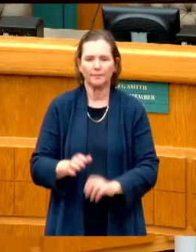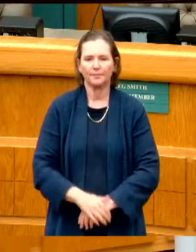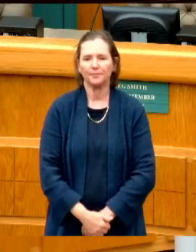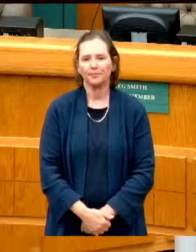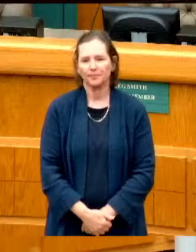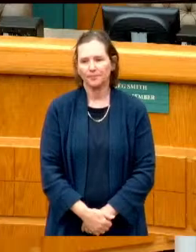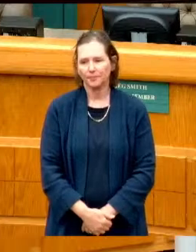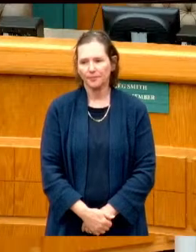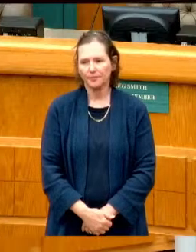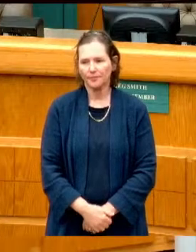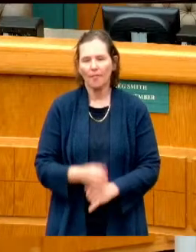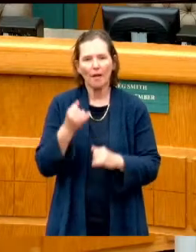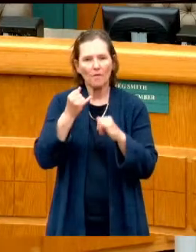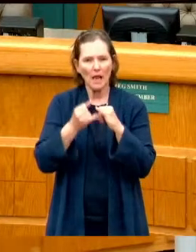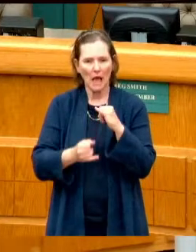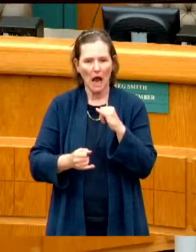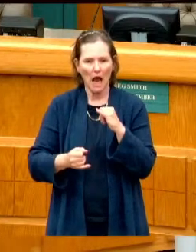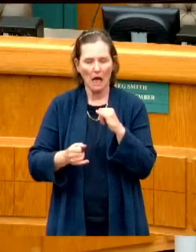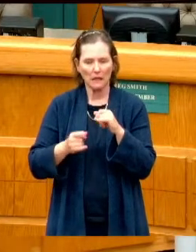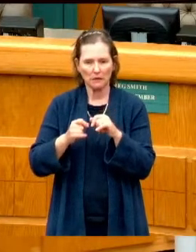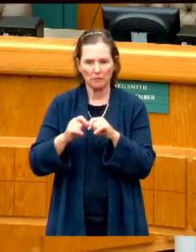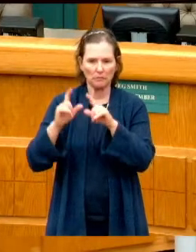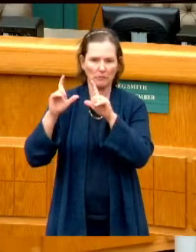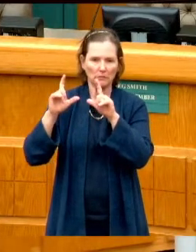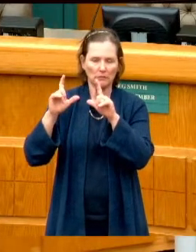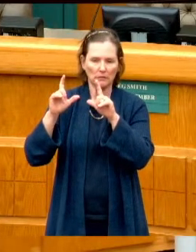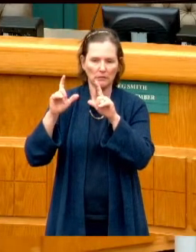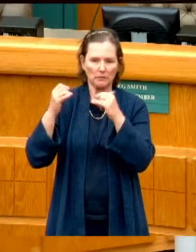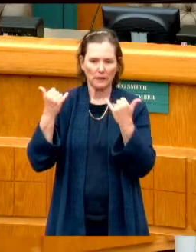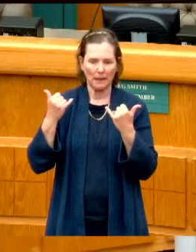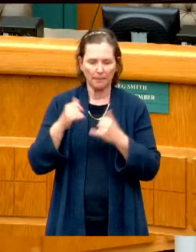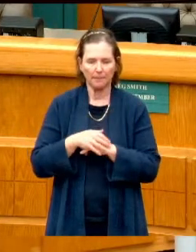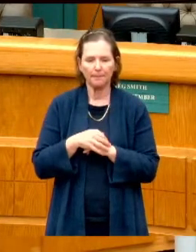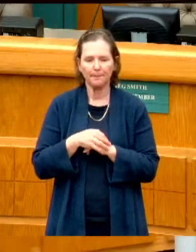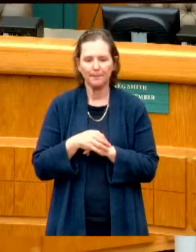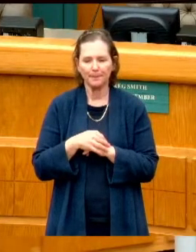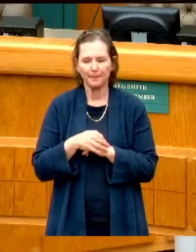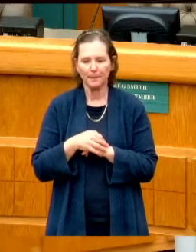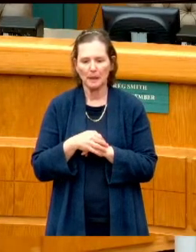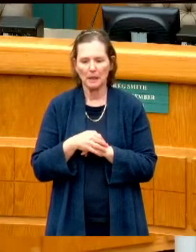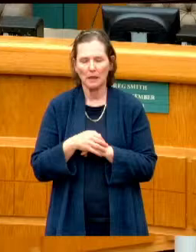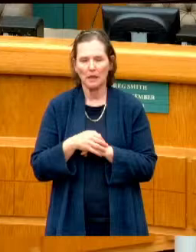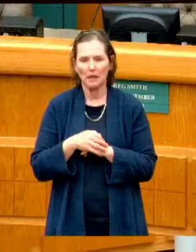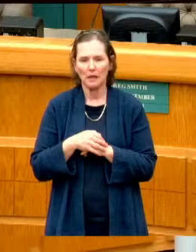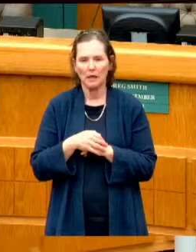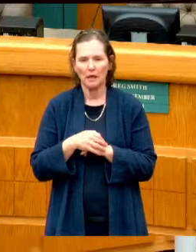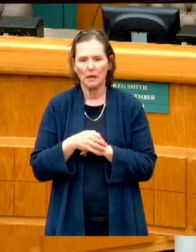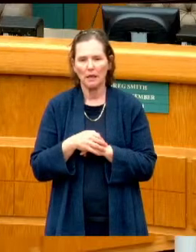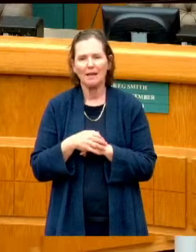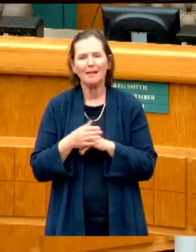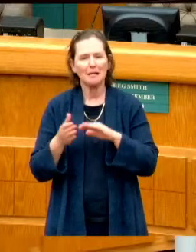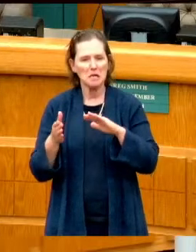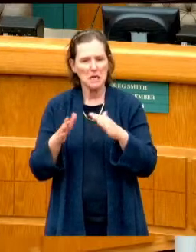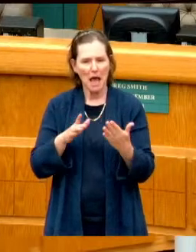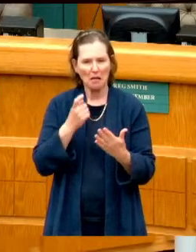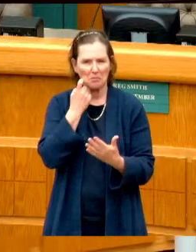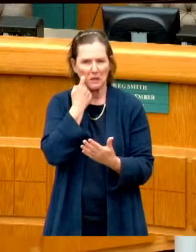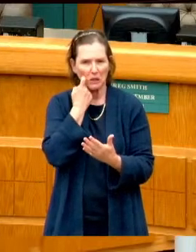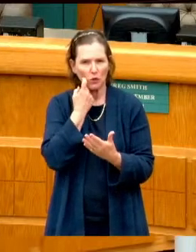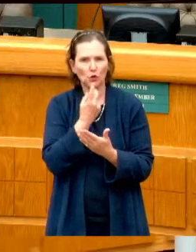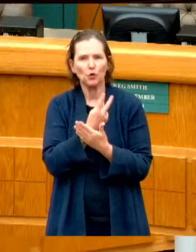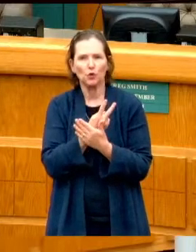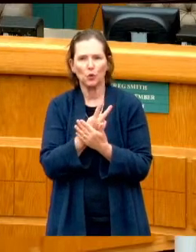And the final slide that we have today is our fatalities for the last 2 weeks. And so